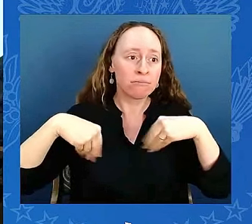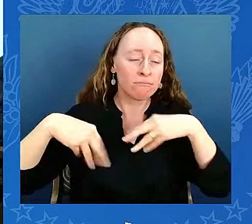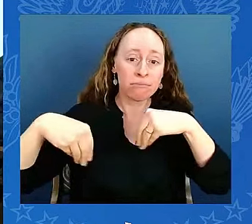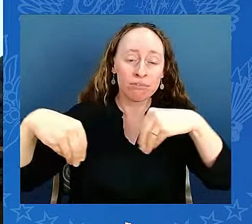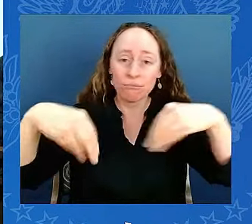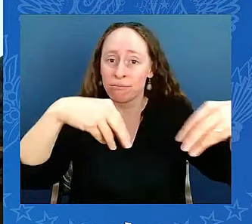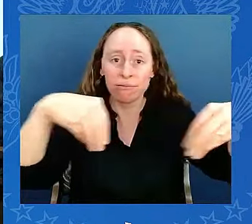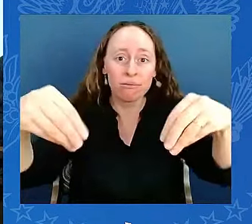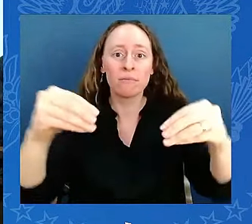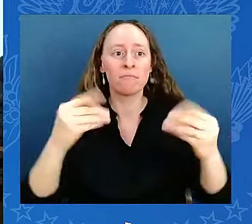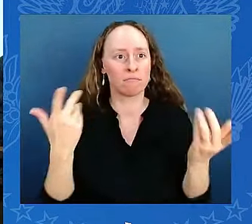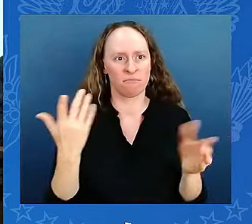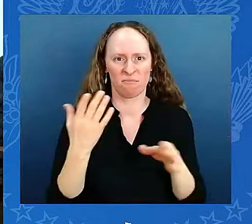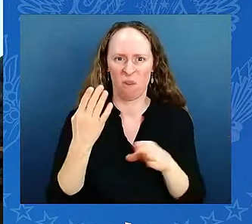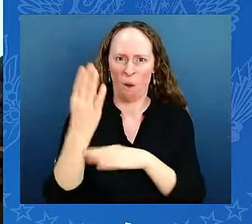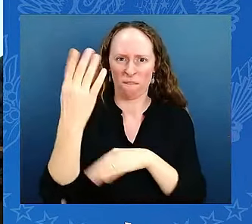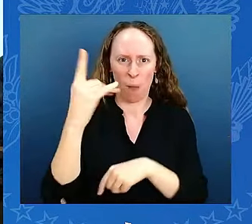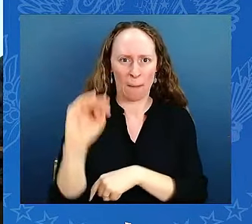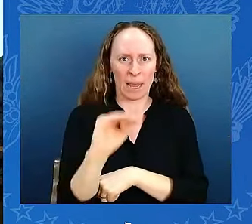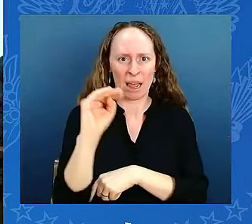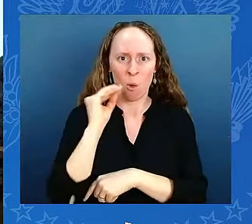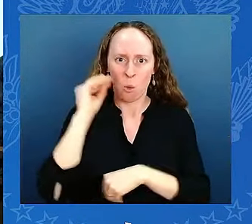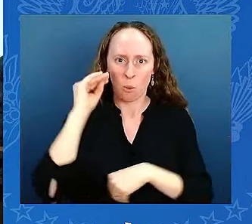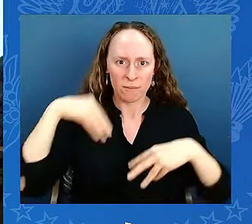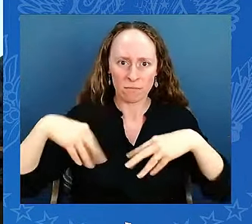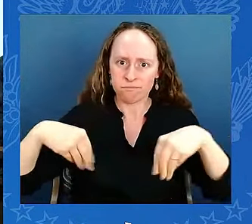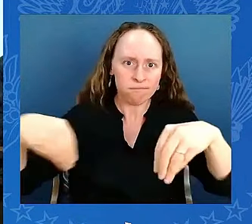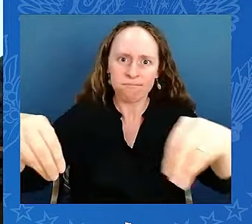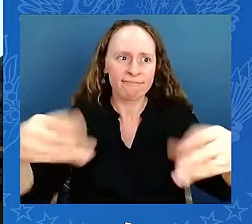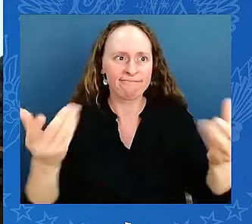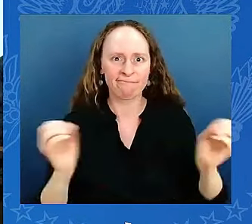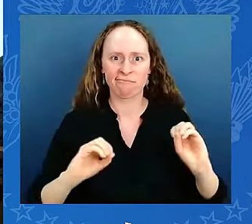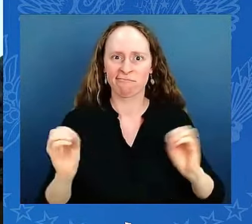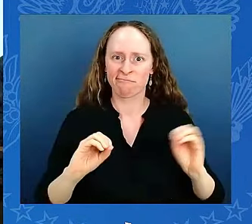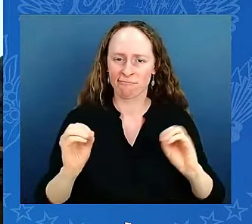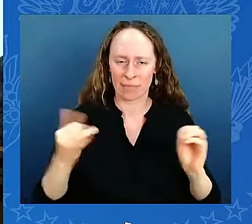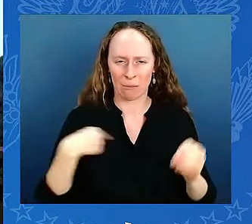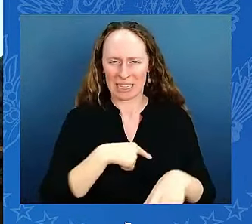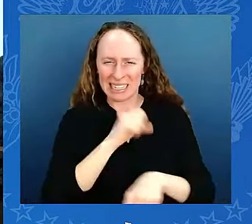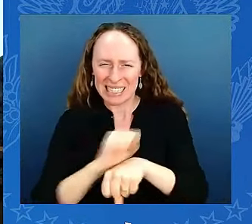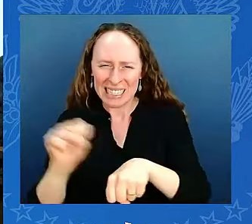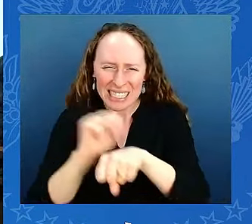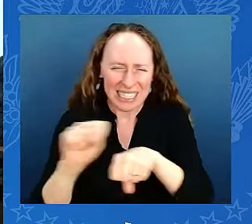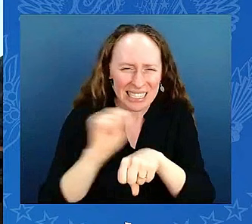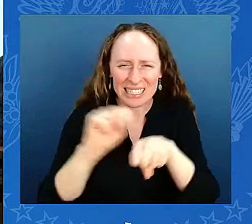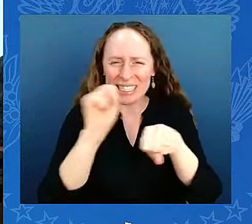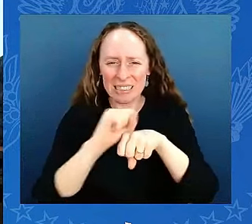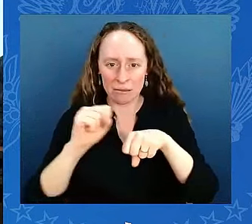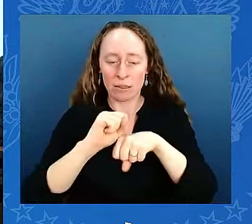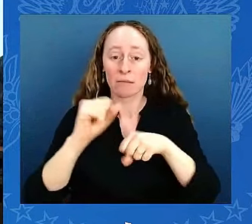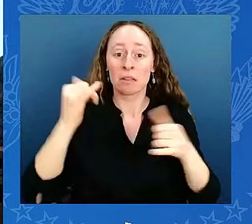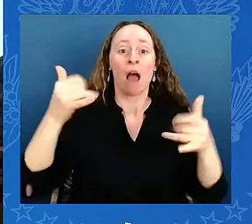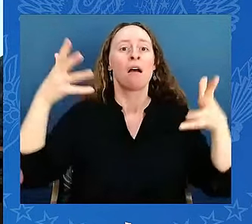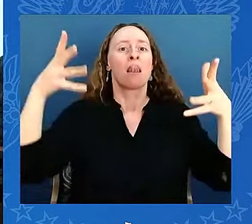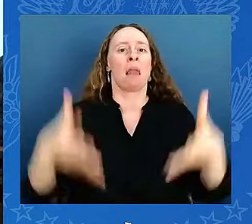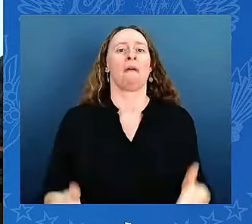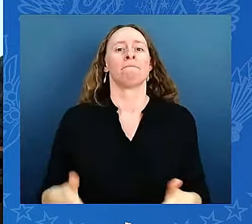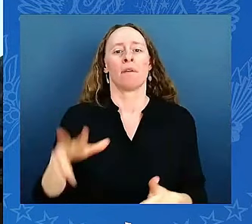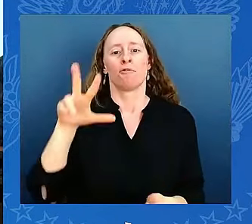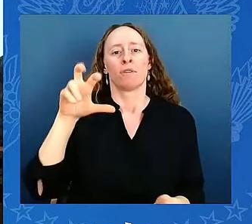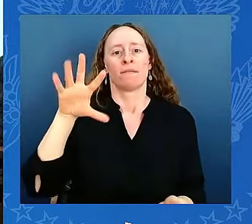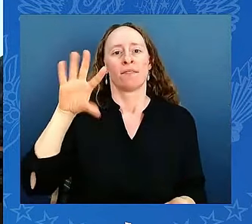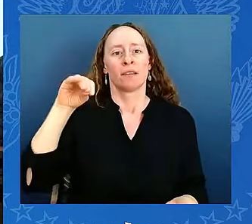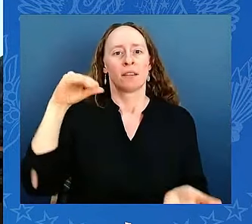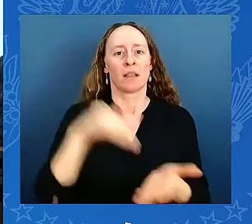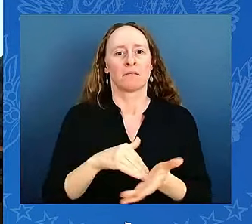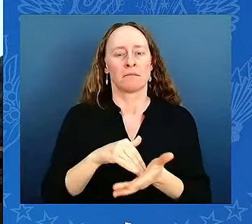of the partnerships in this room and the hard work of the crews, are down to about 350,000. The impacts from